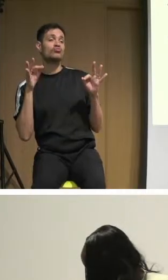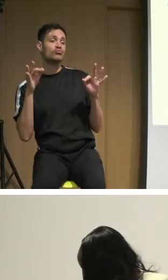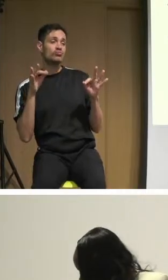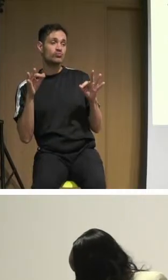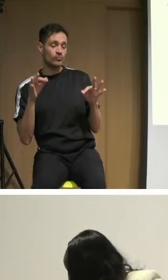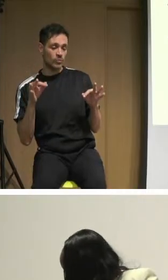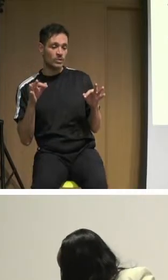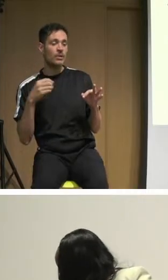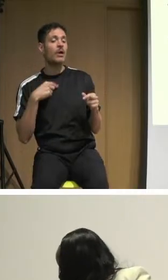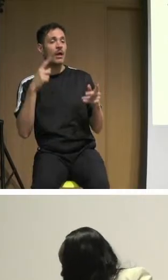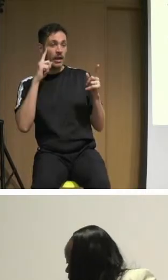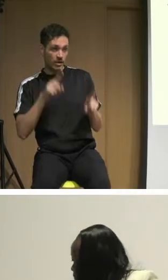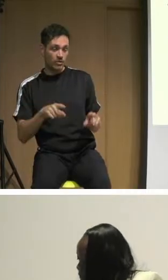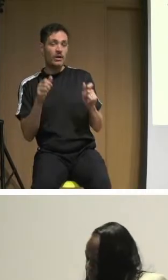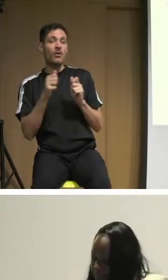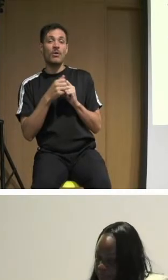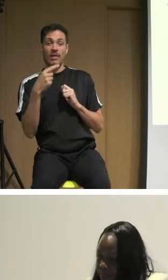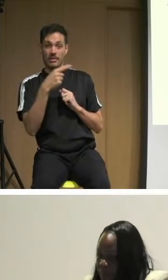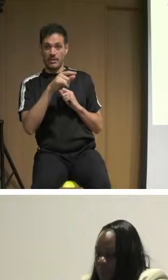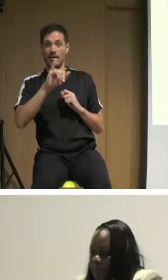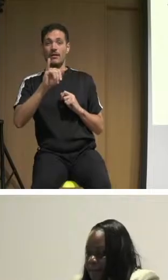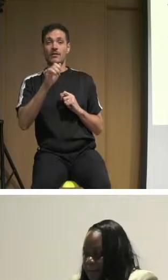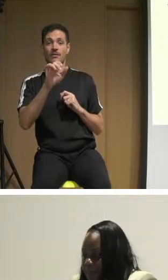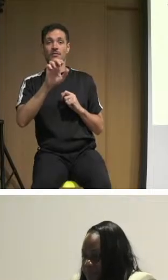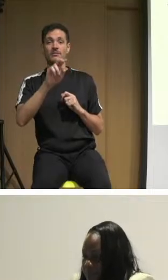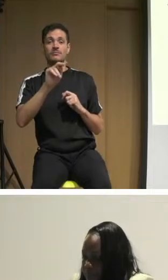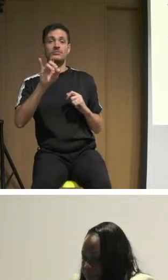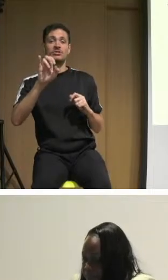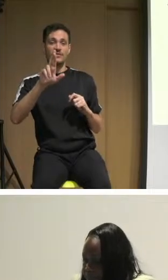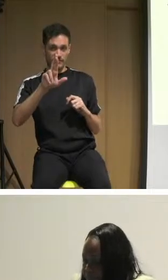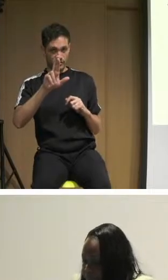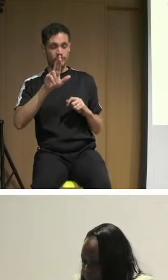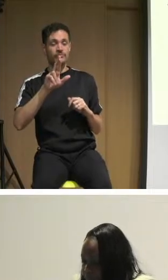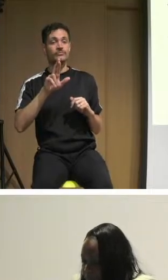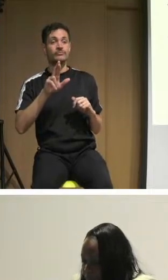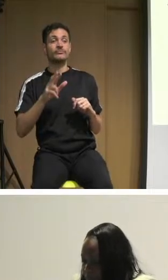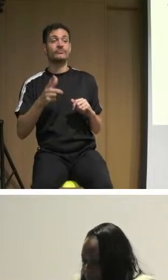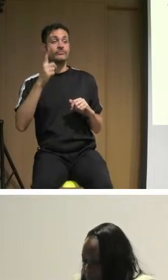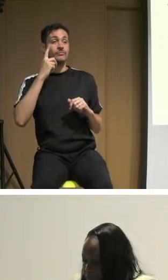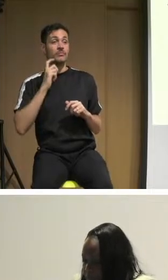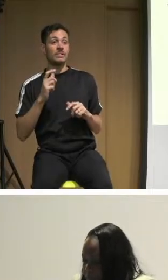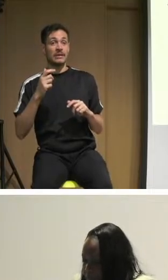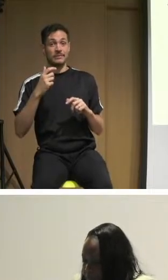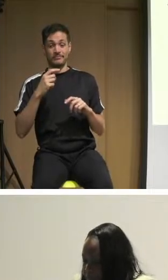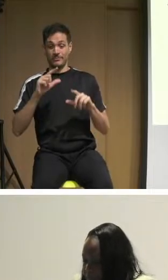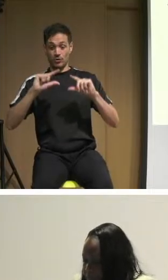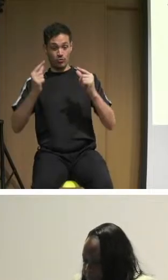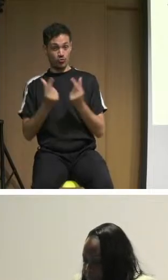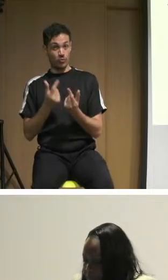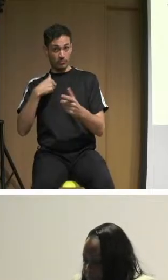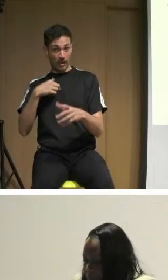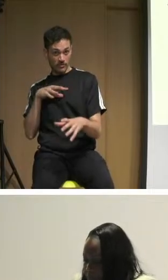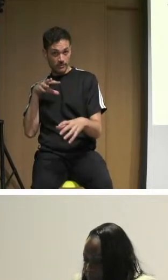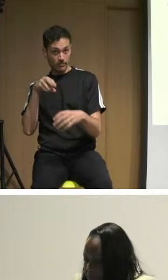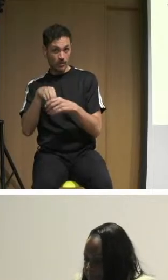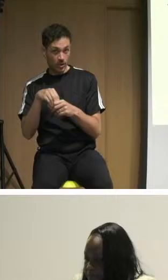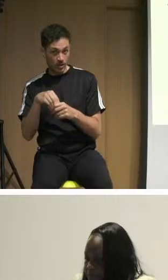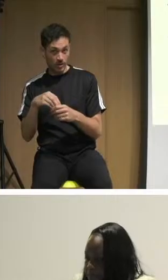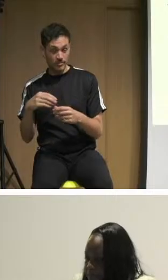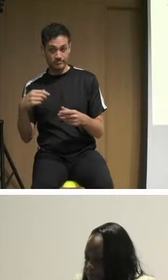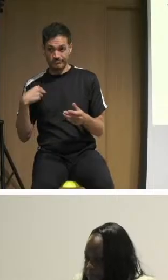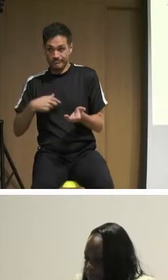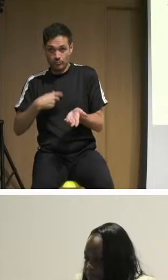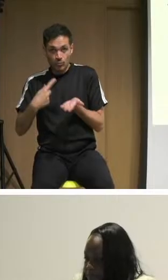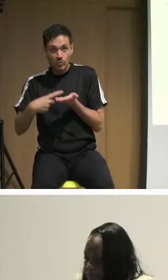with Jennifer and Derek, because the group that I was with, we talked about other means